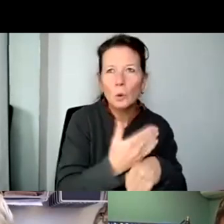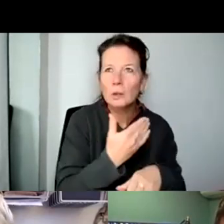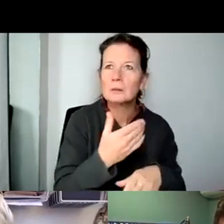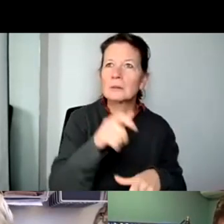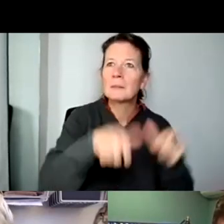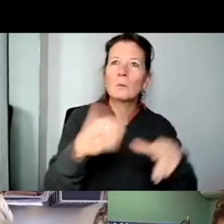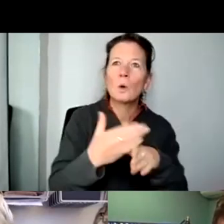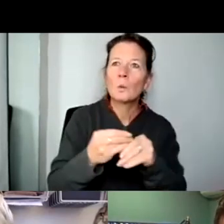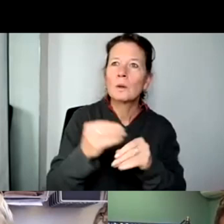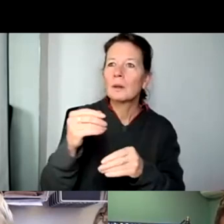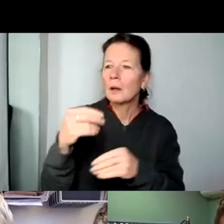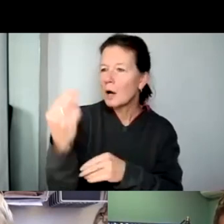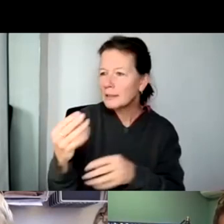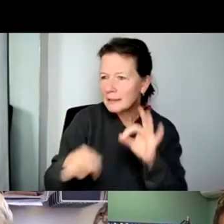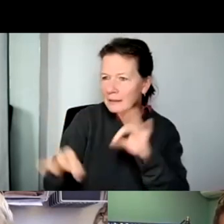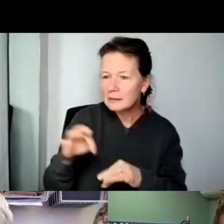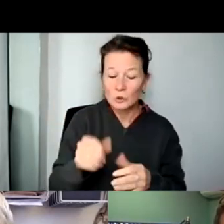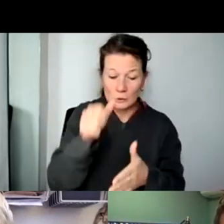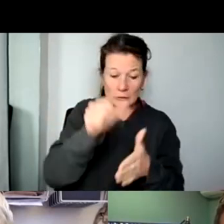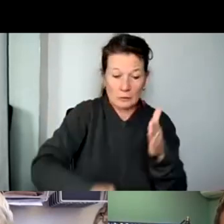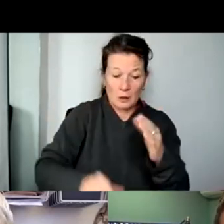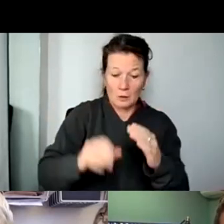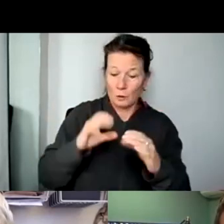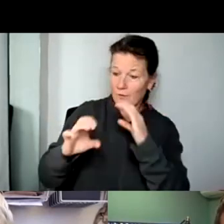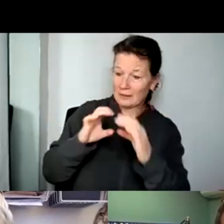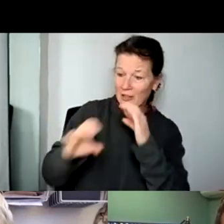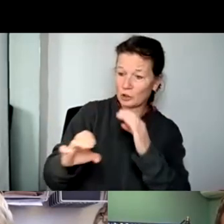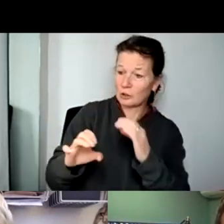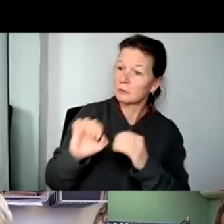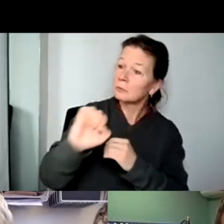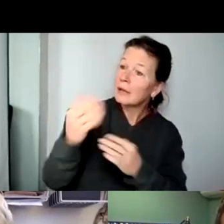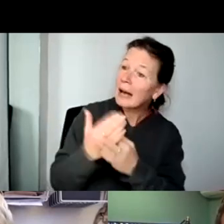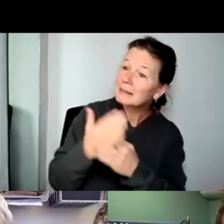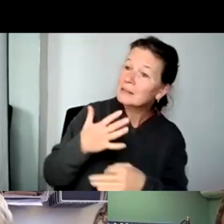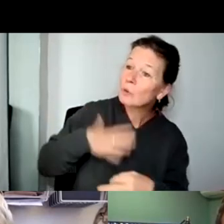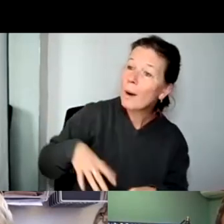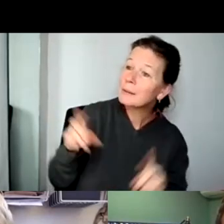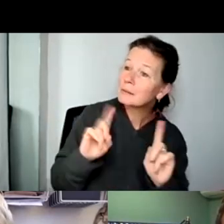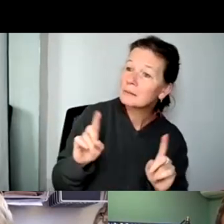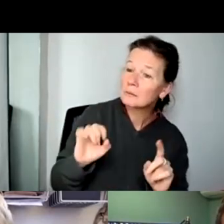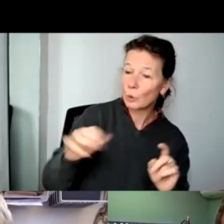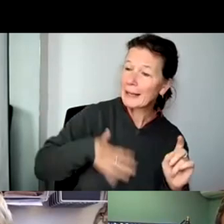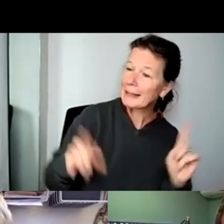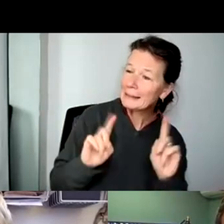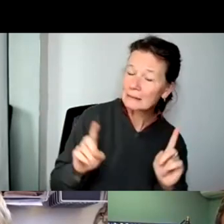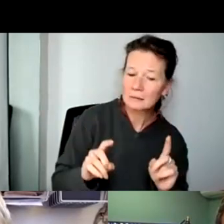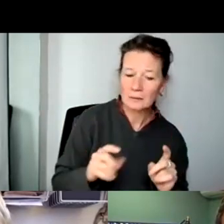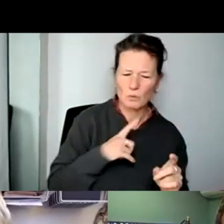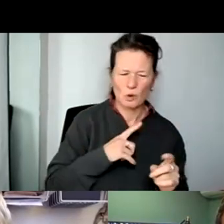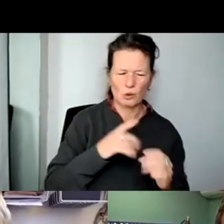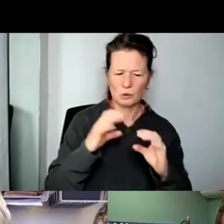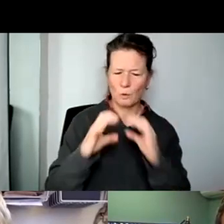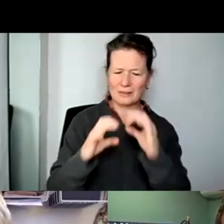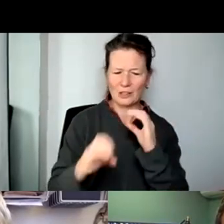to ask and start a conversation about access requirements, access needs, just to think about it, because the conversation